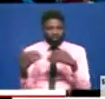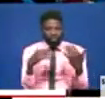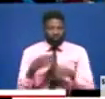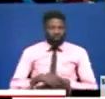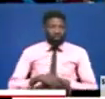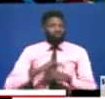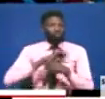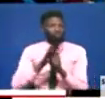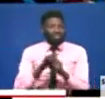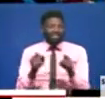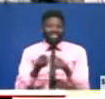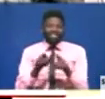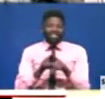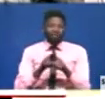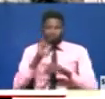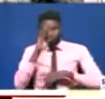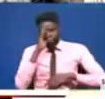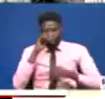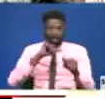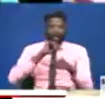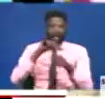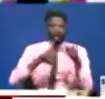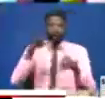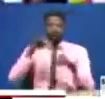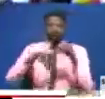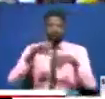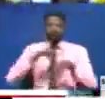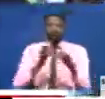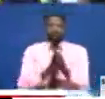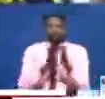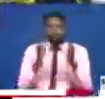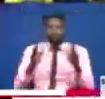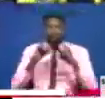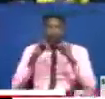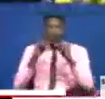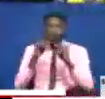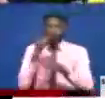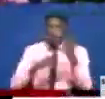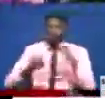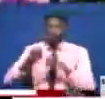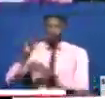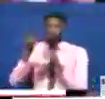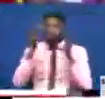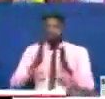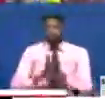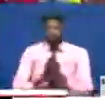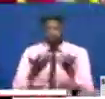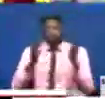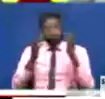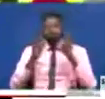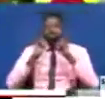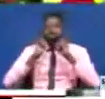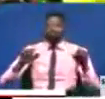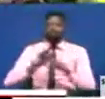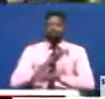and uncertainties surrounding the electioneering period. The officials have lauded Kenyans for conducting themselves peacefully